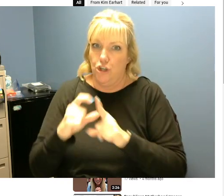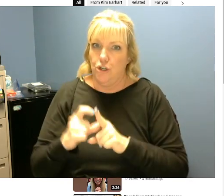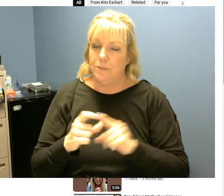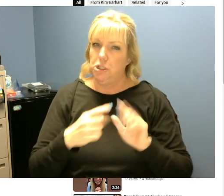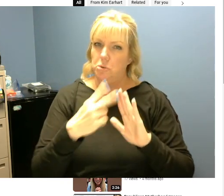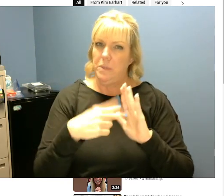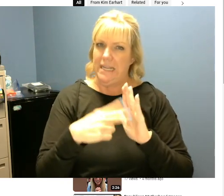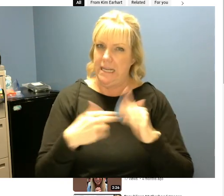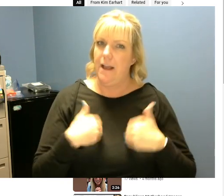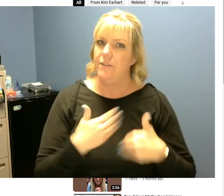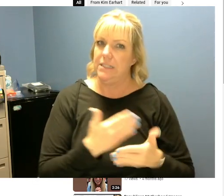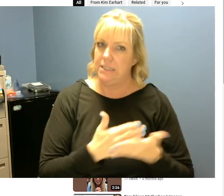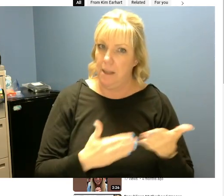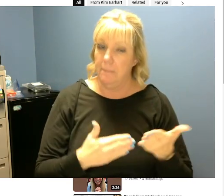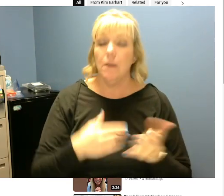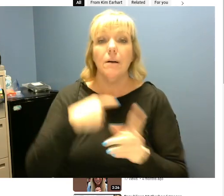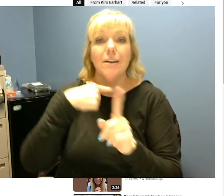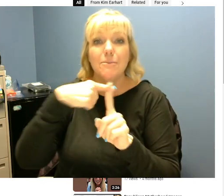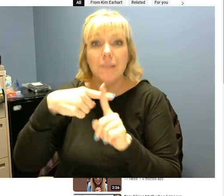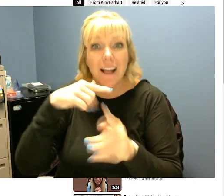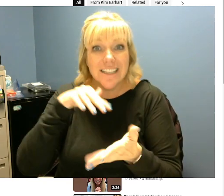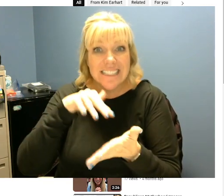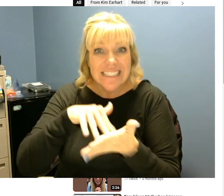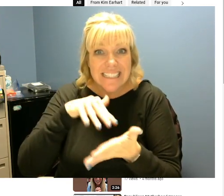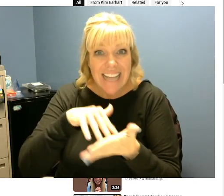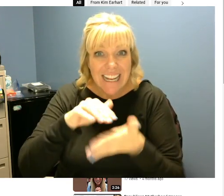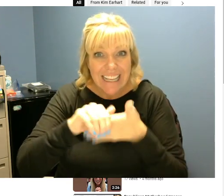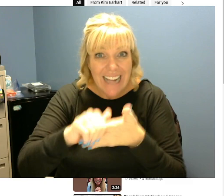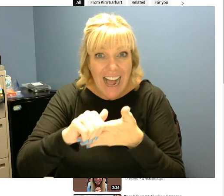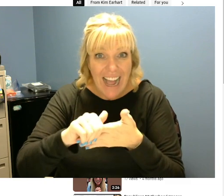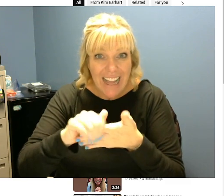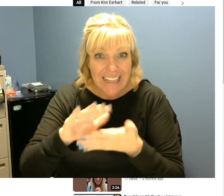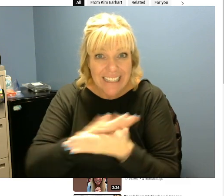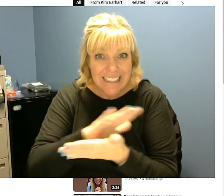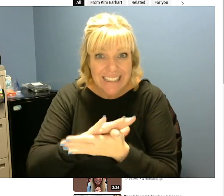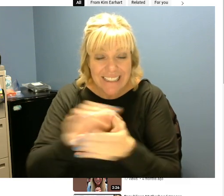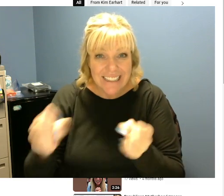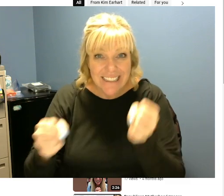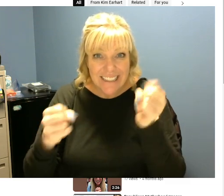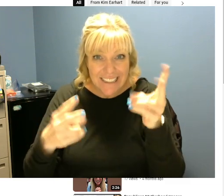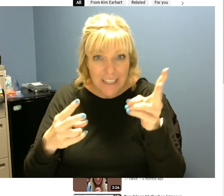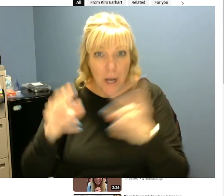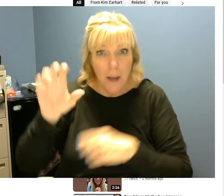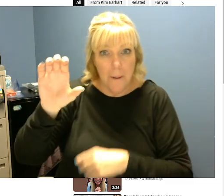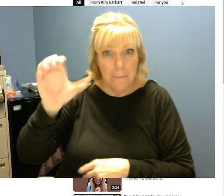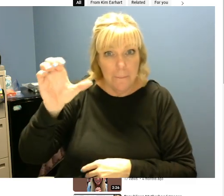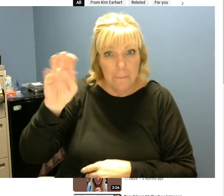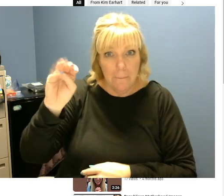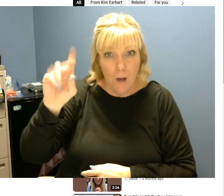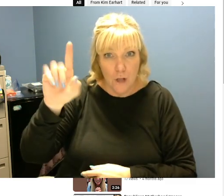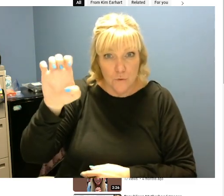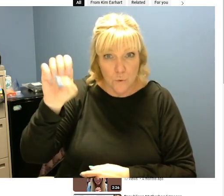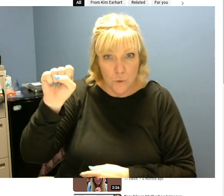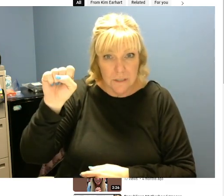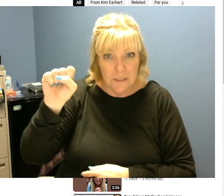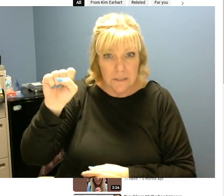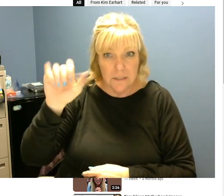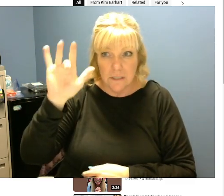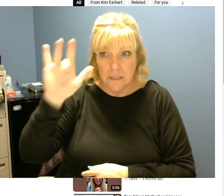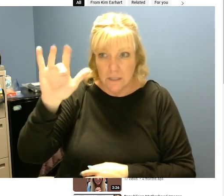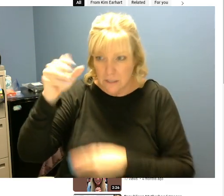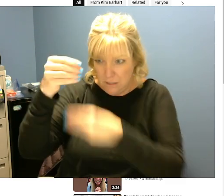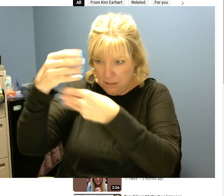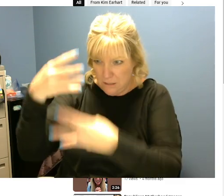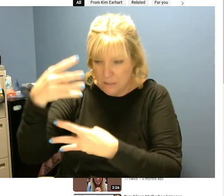Use your study guide. I gave you a study guide in the study guide modules, and then it's usually typically